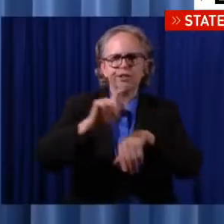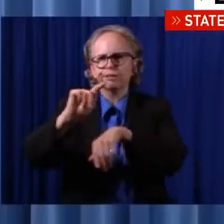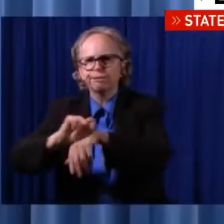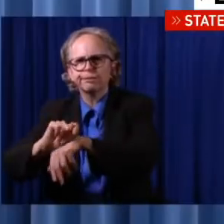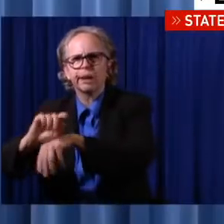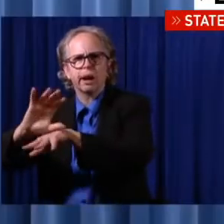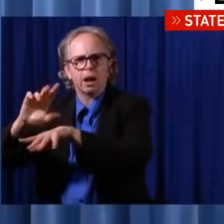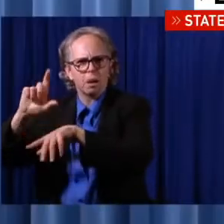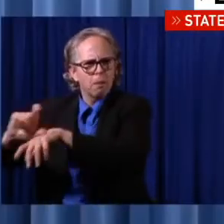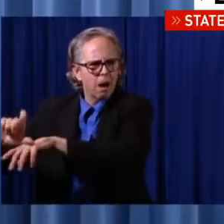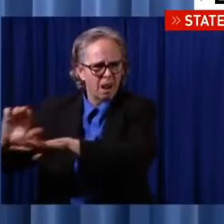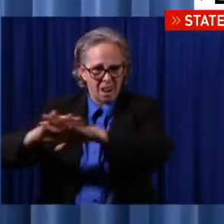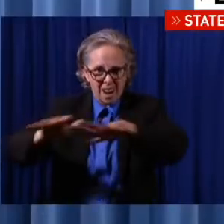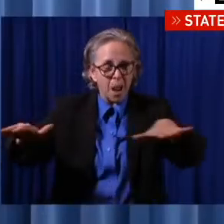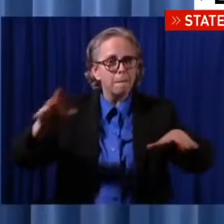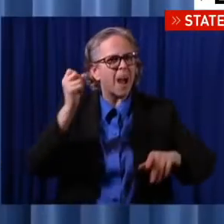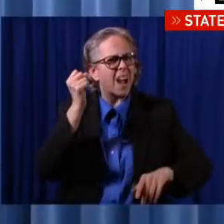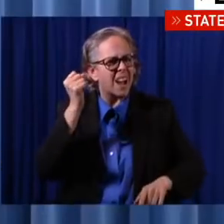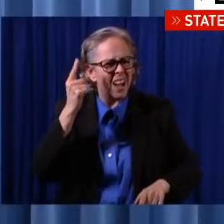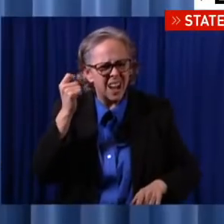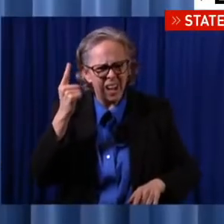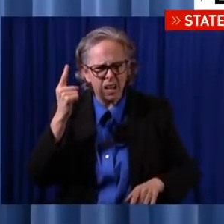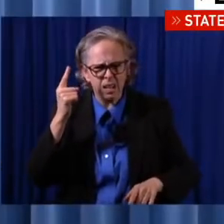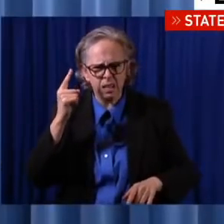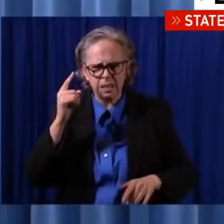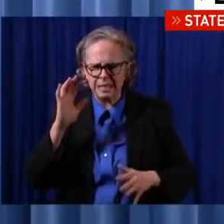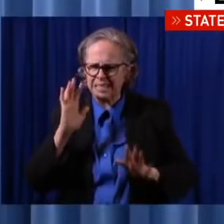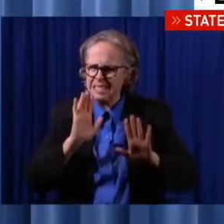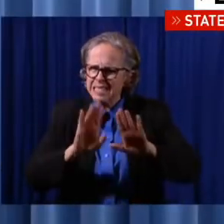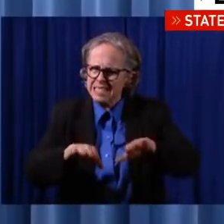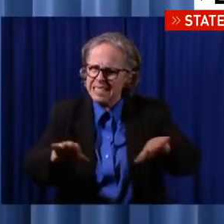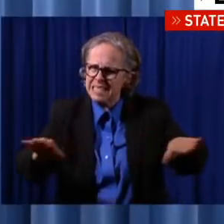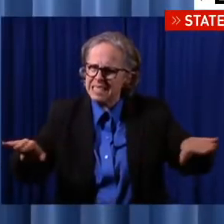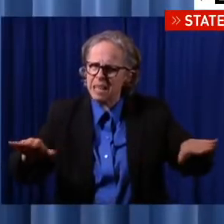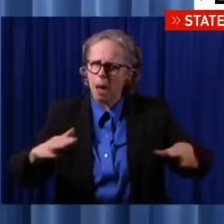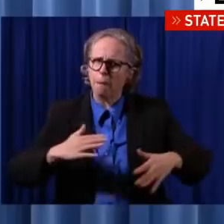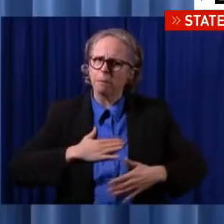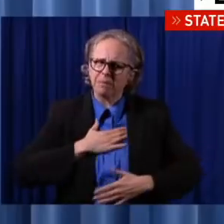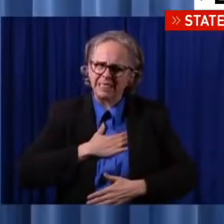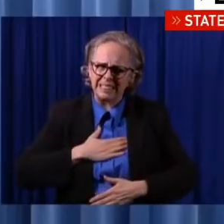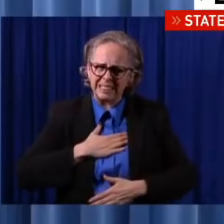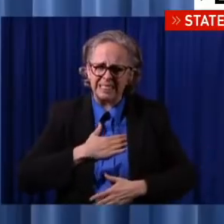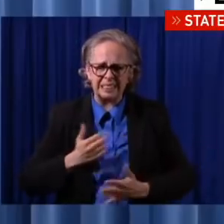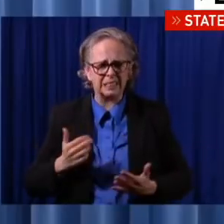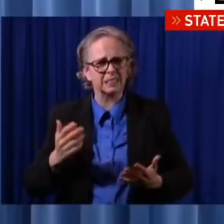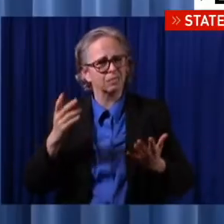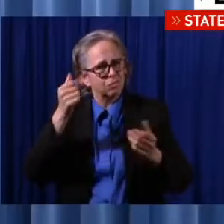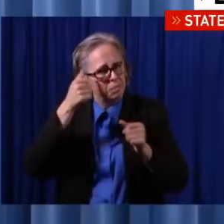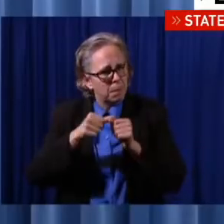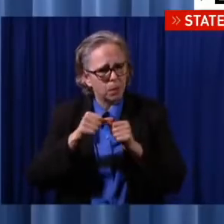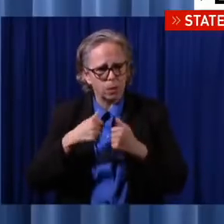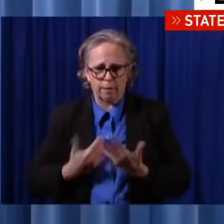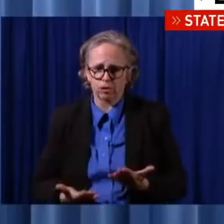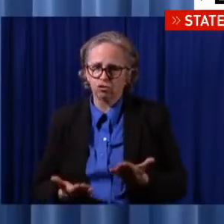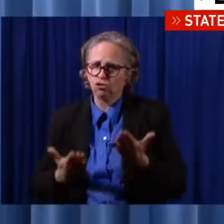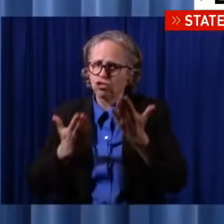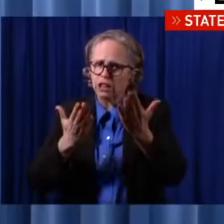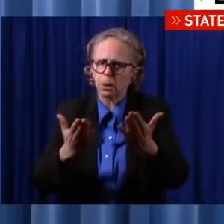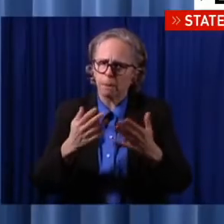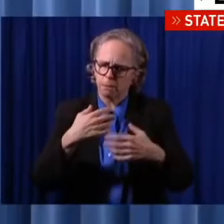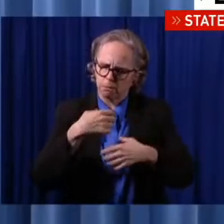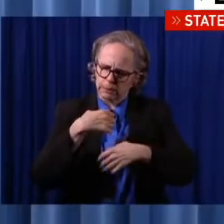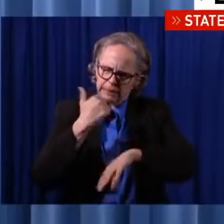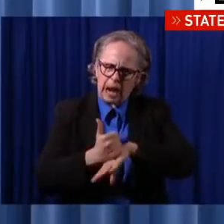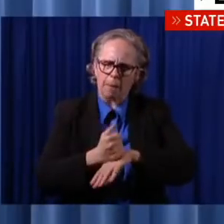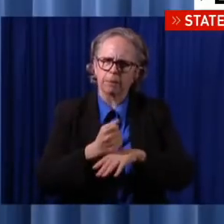want to remind everyone that we have put together some suggested best practices for places of worship to keep in mind as